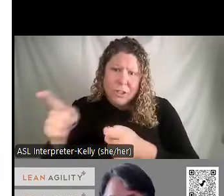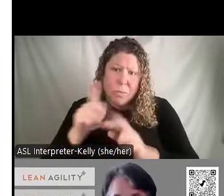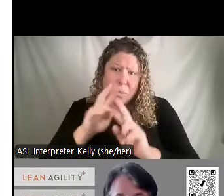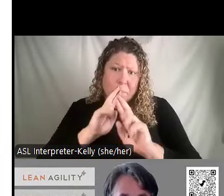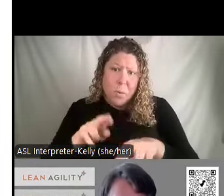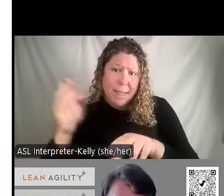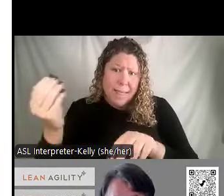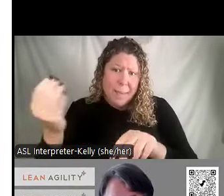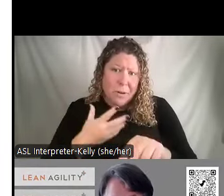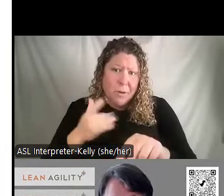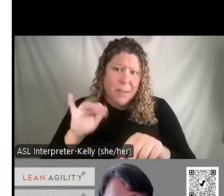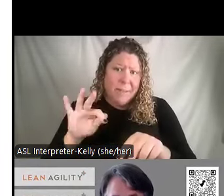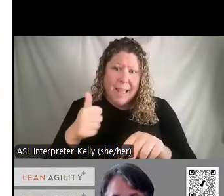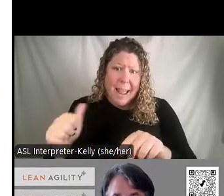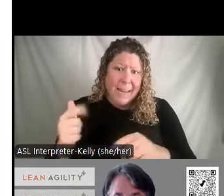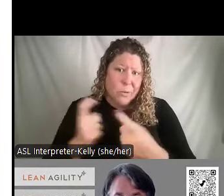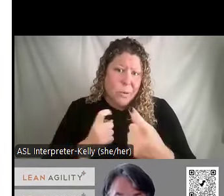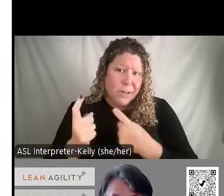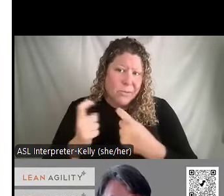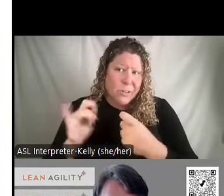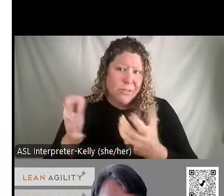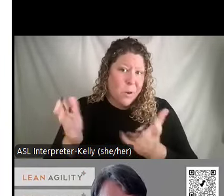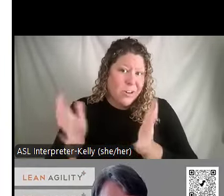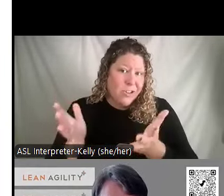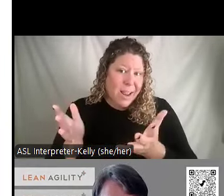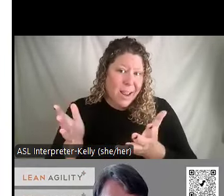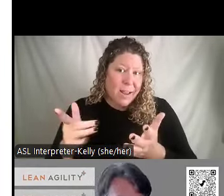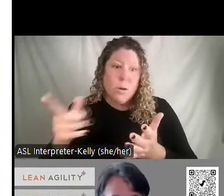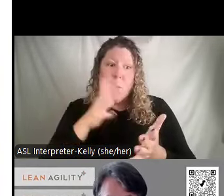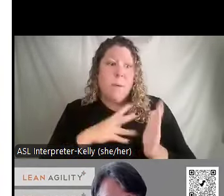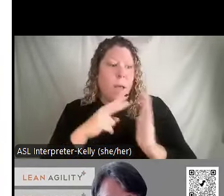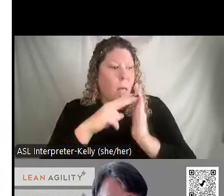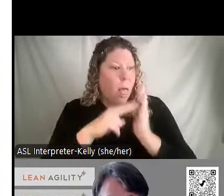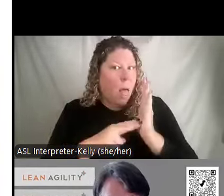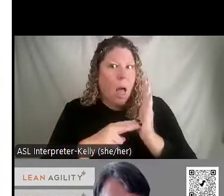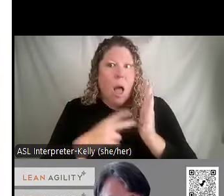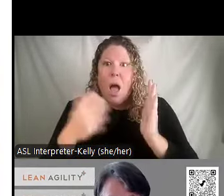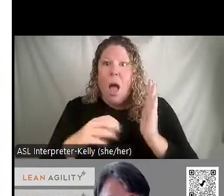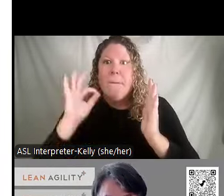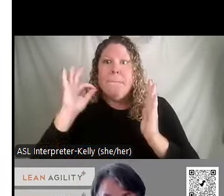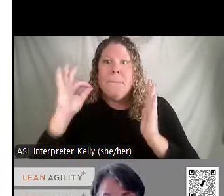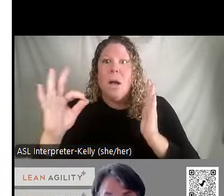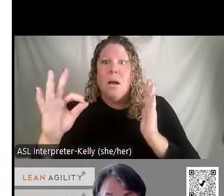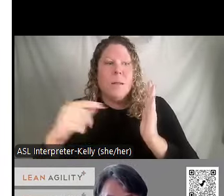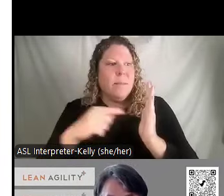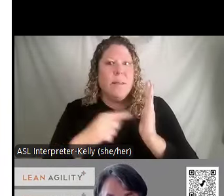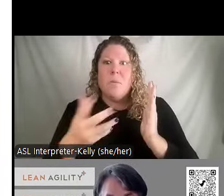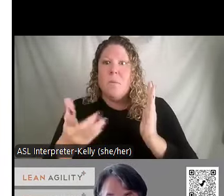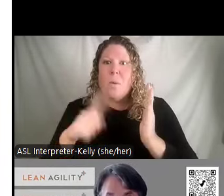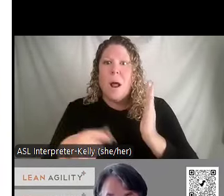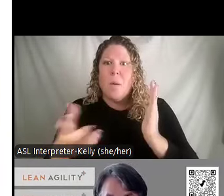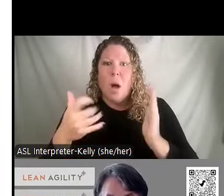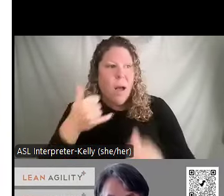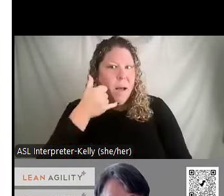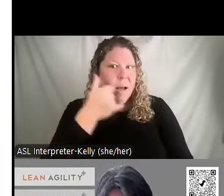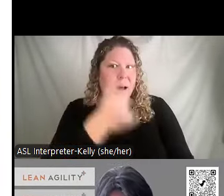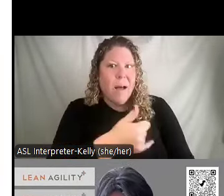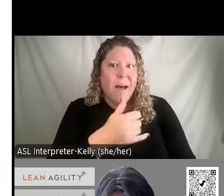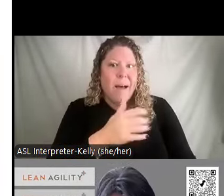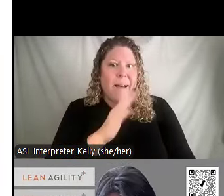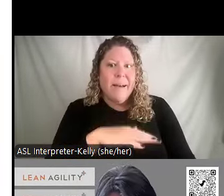any questions or if you want to chat. She reads it and goes, oh my gosh, this is amazing. This is exactly what I want. Called him up to